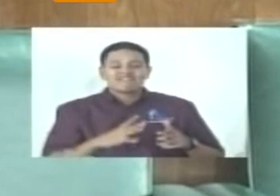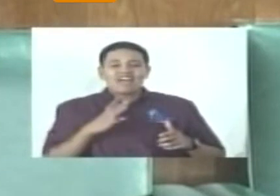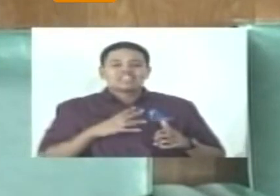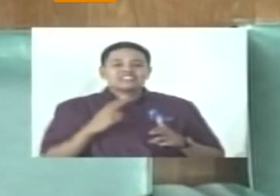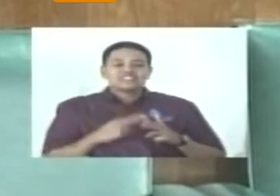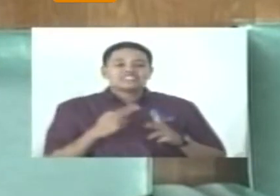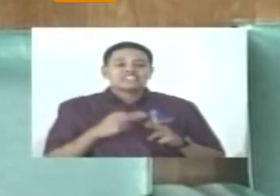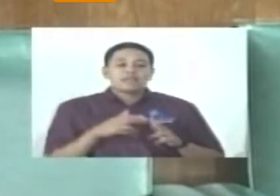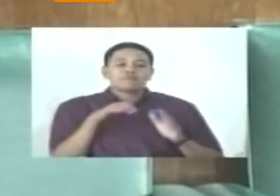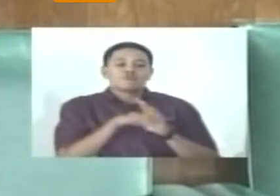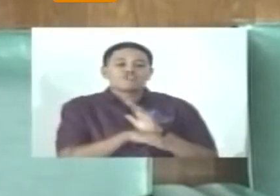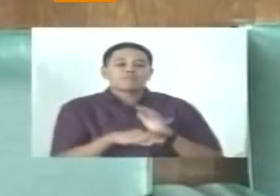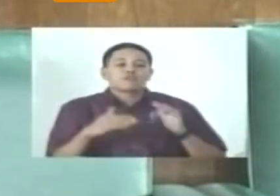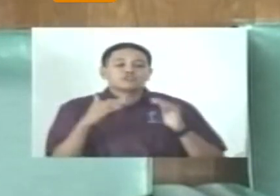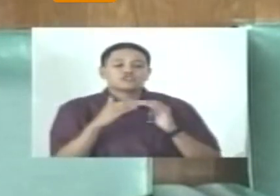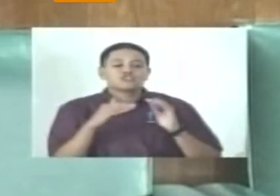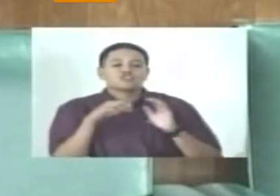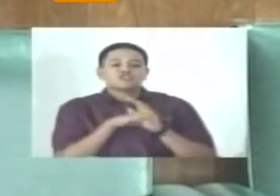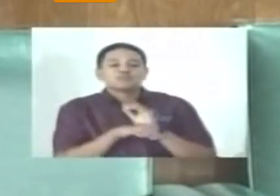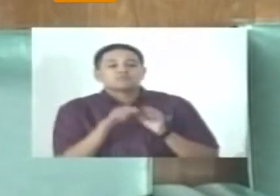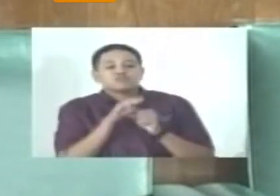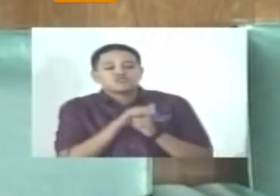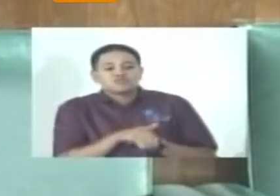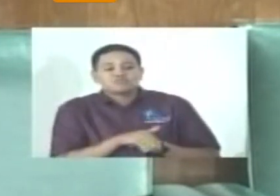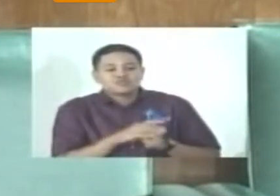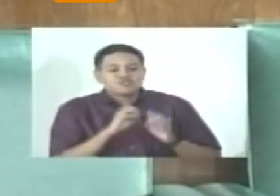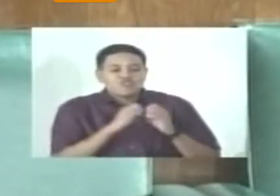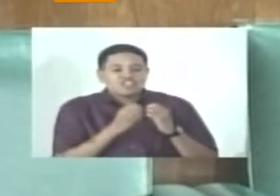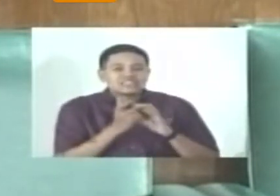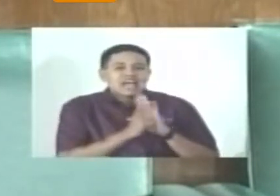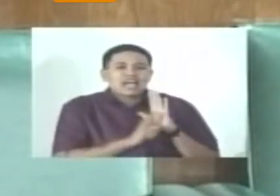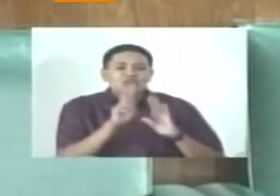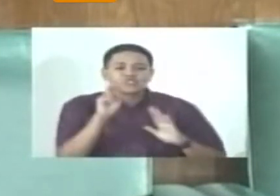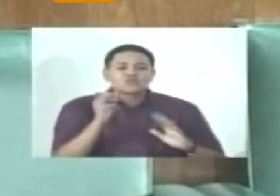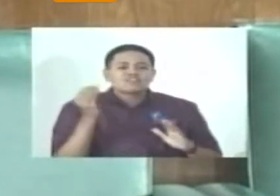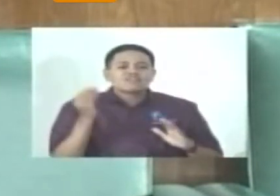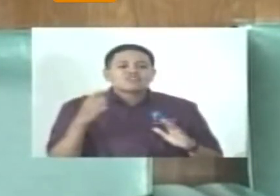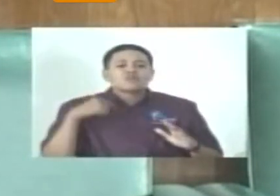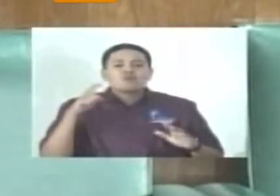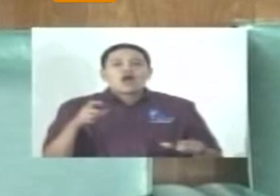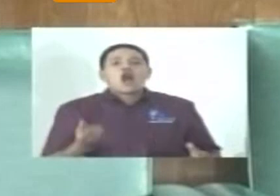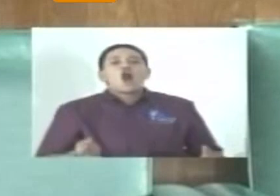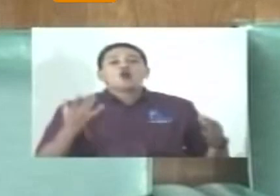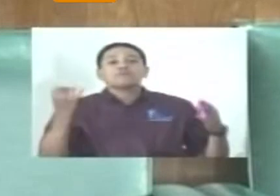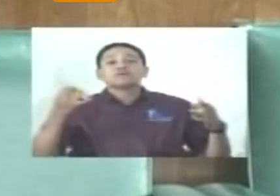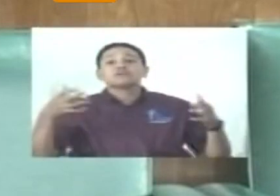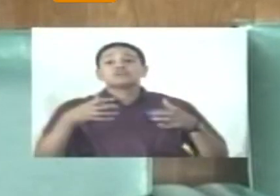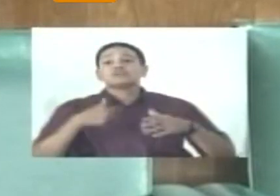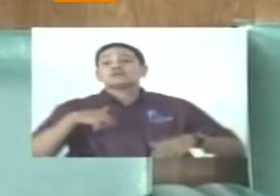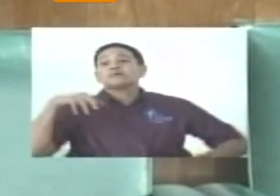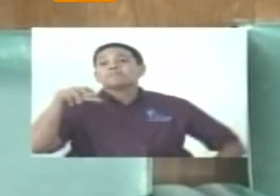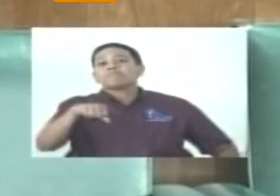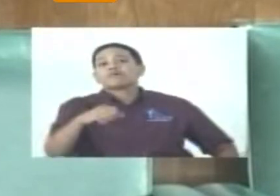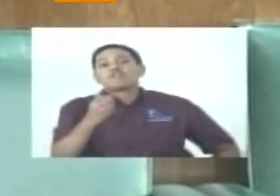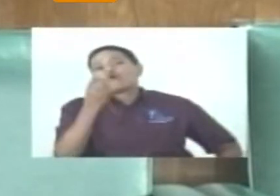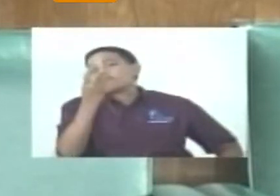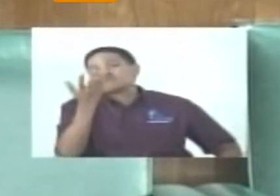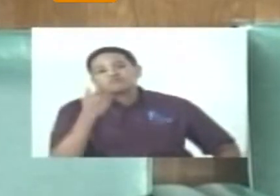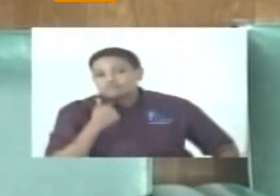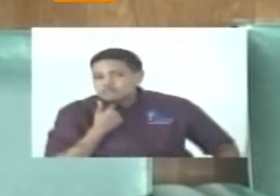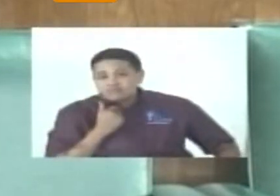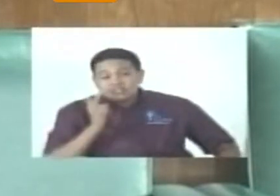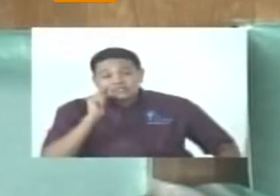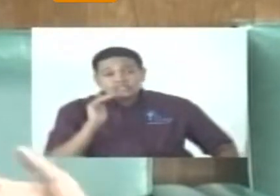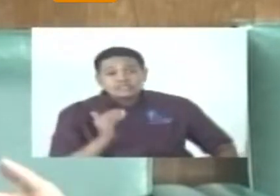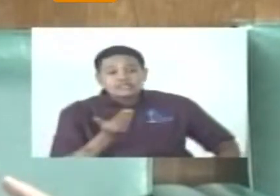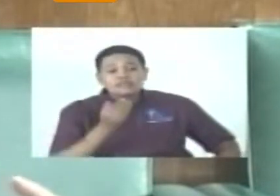Criminal Organization Act of 2014. I really want to ask, how many gangs have we suppressed? It seems to me there